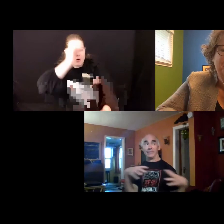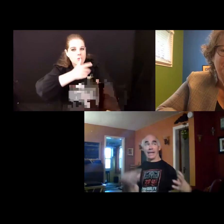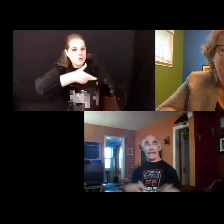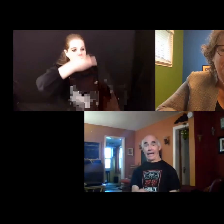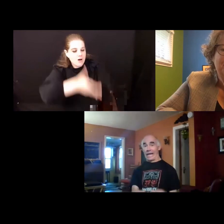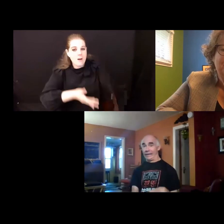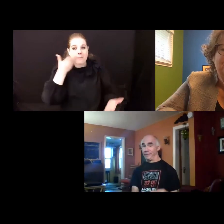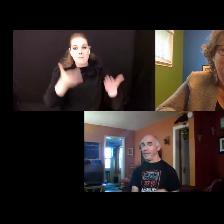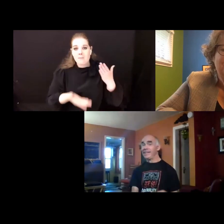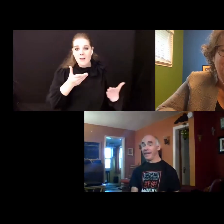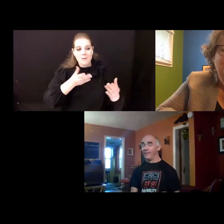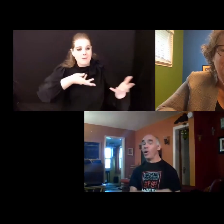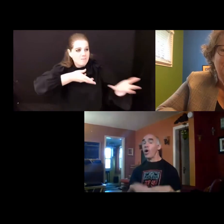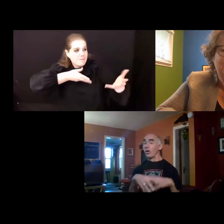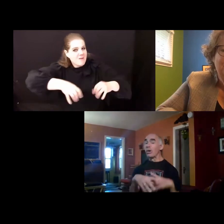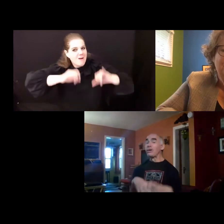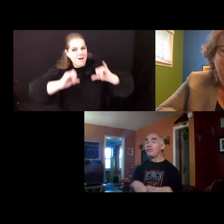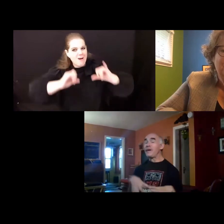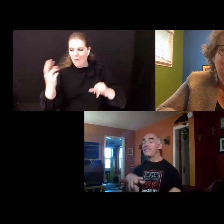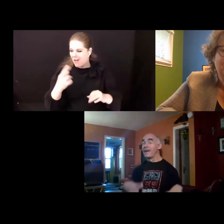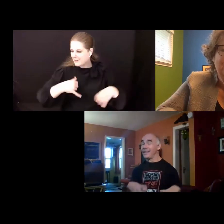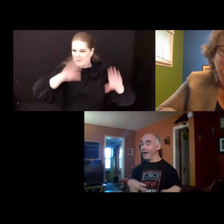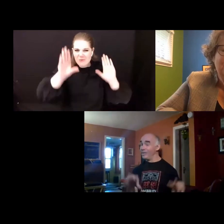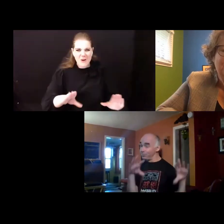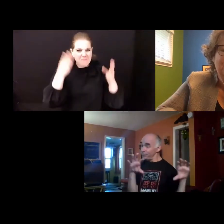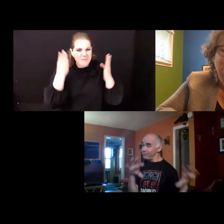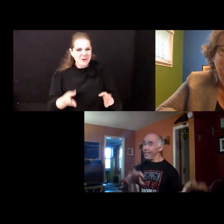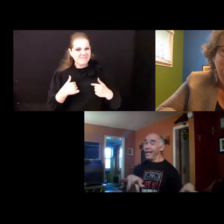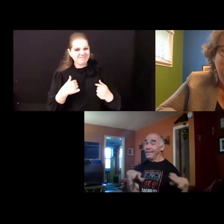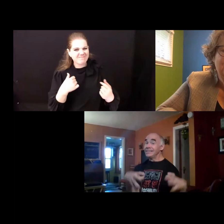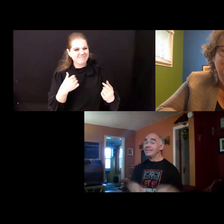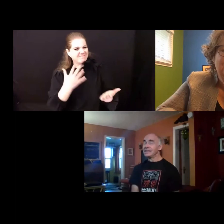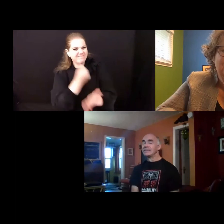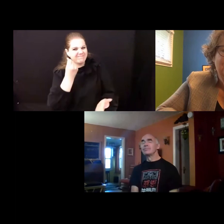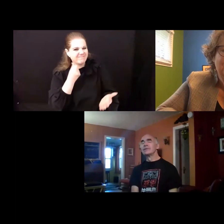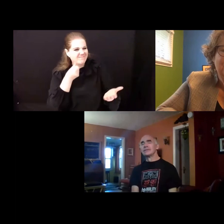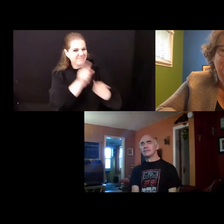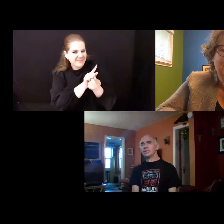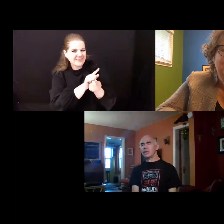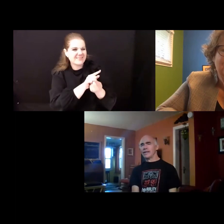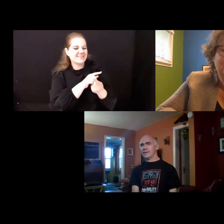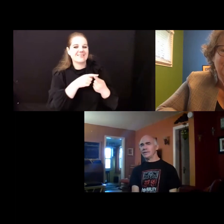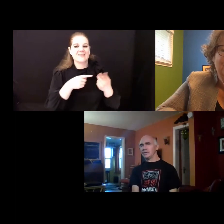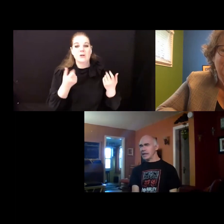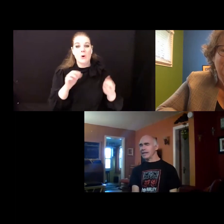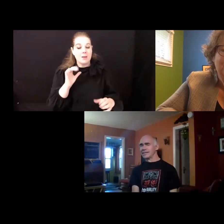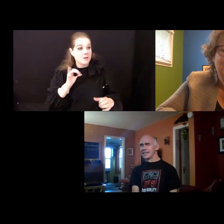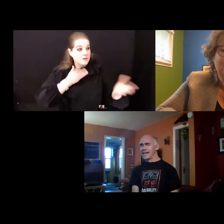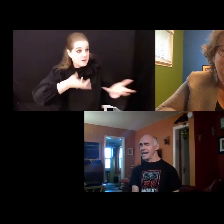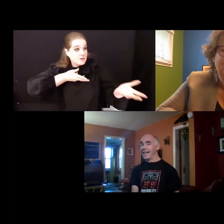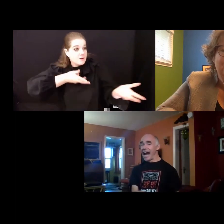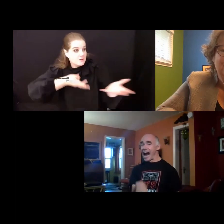person, I'm glad I got to meet them. Or you may find out, this person's really a